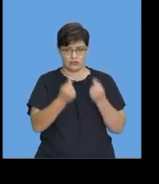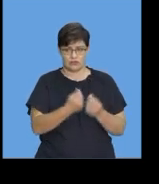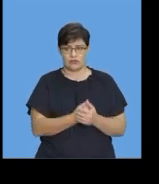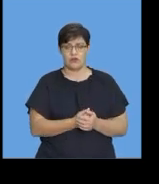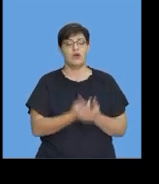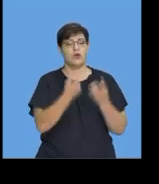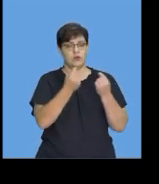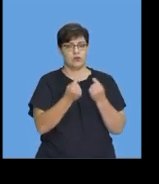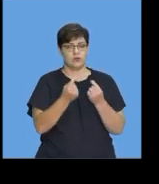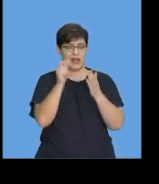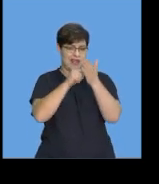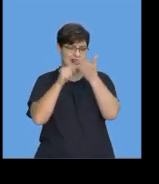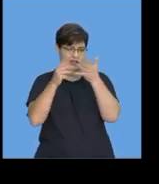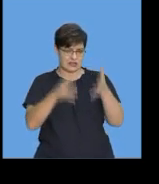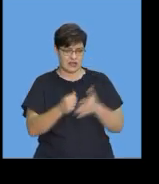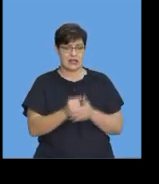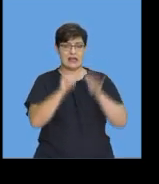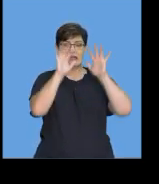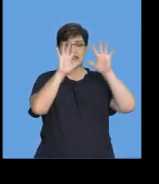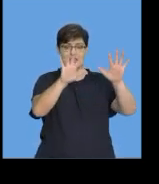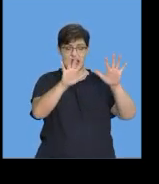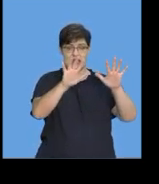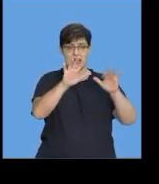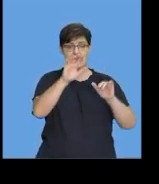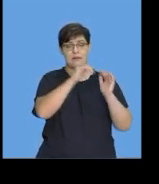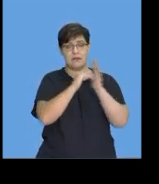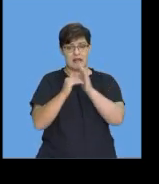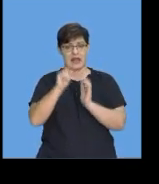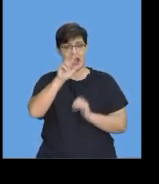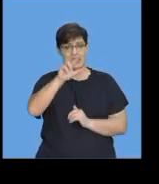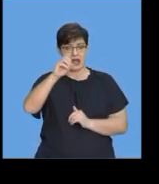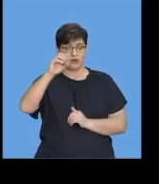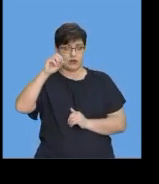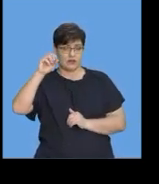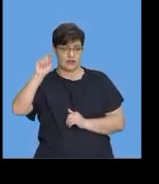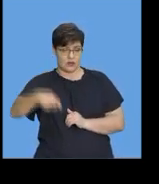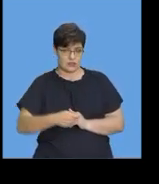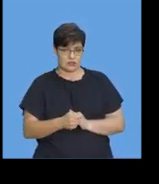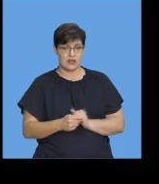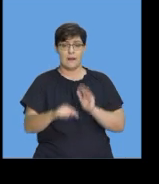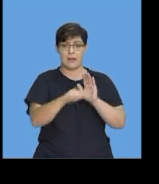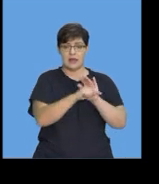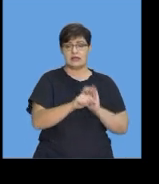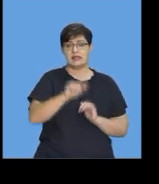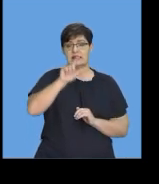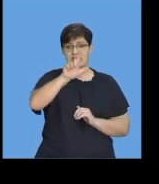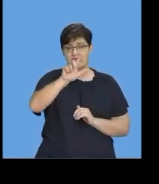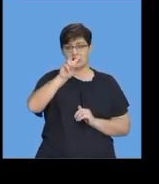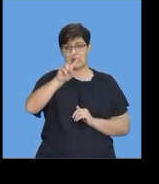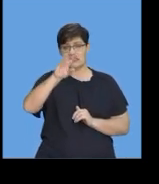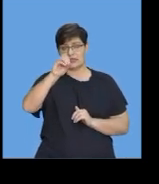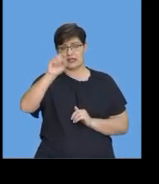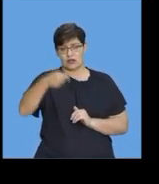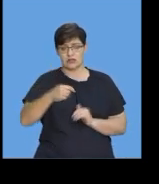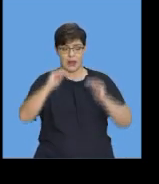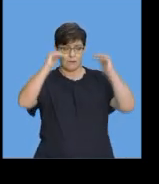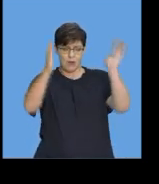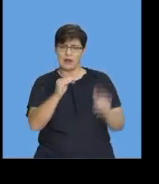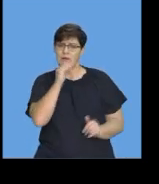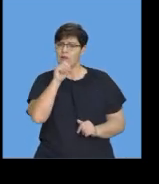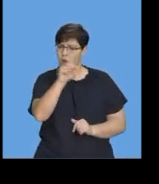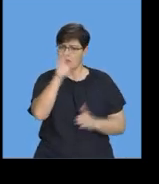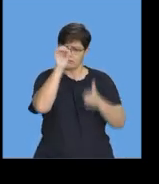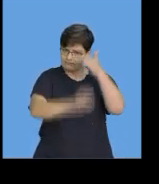obviously using your calculators. 10,800,000 minus 720,000. Bracket means you